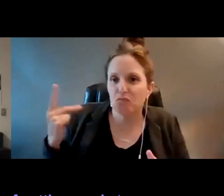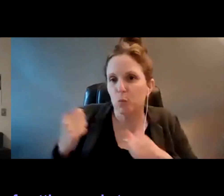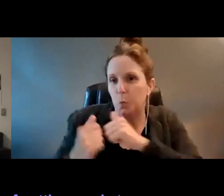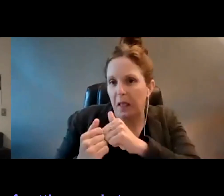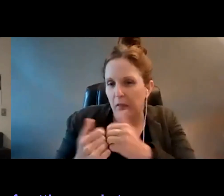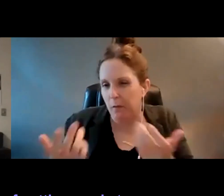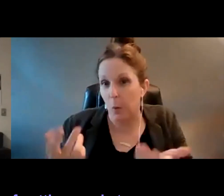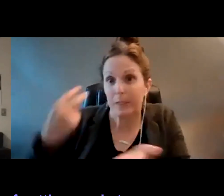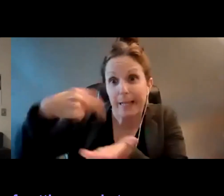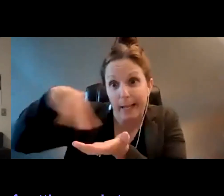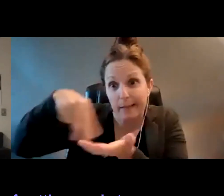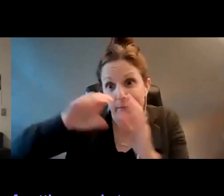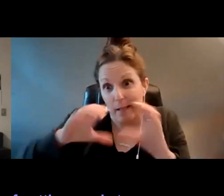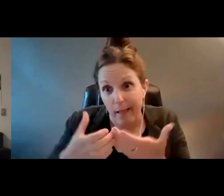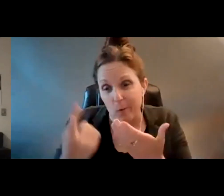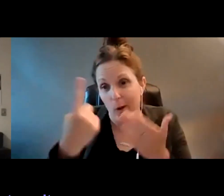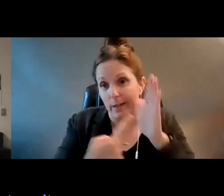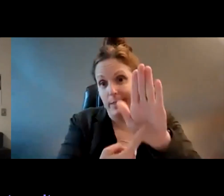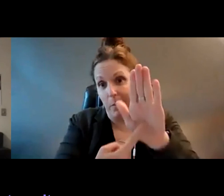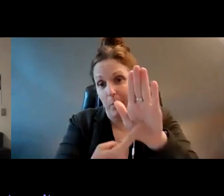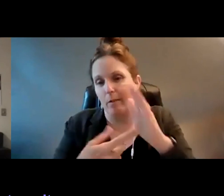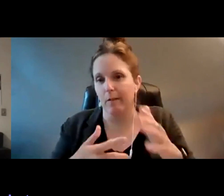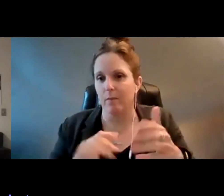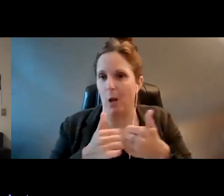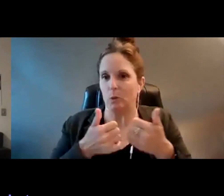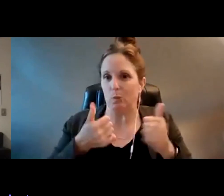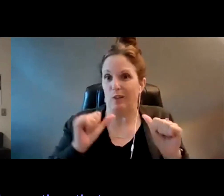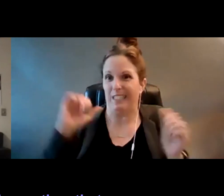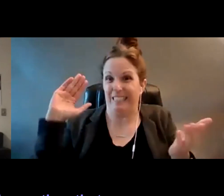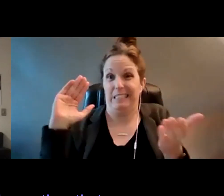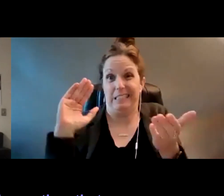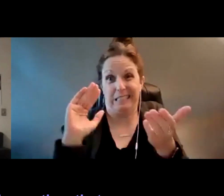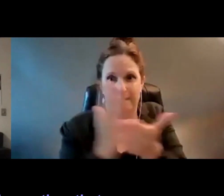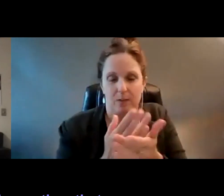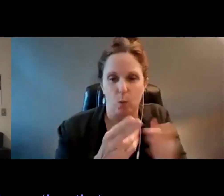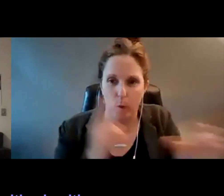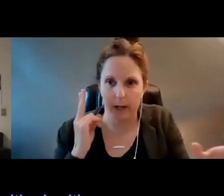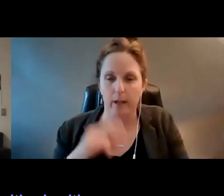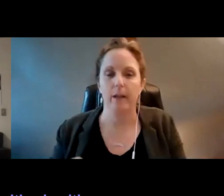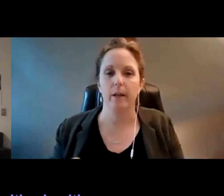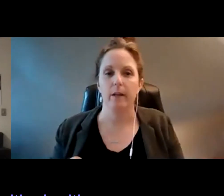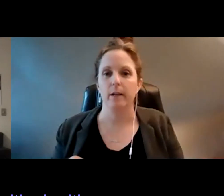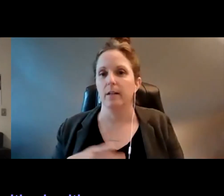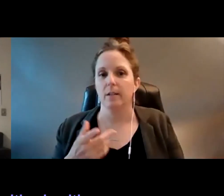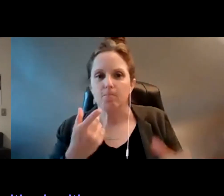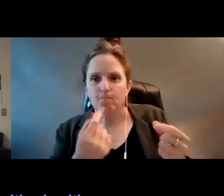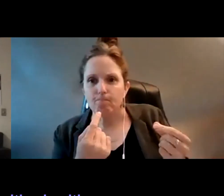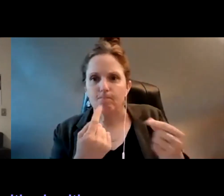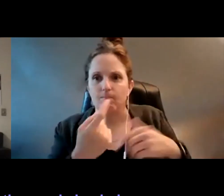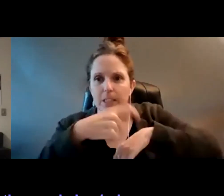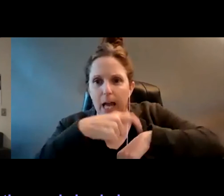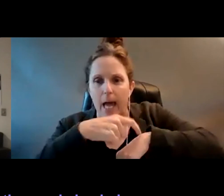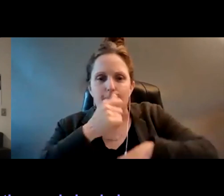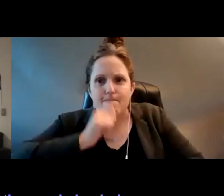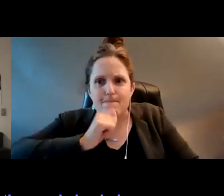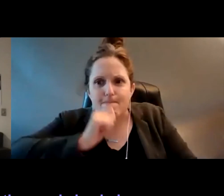can use when they are trying to not smoke. So ways to distract themselves. They would play cards a bit, or they would do exercise.